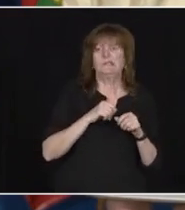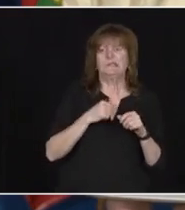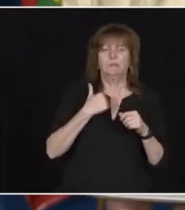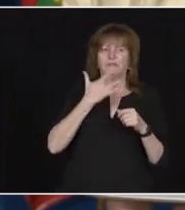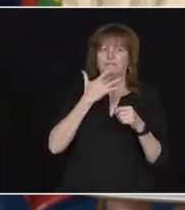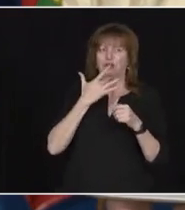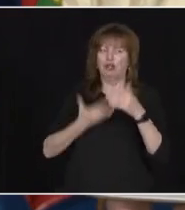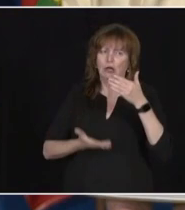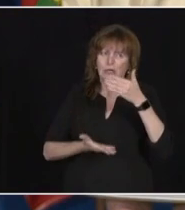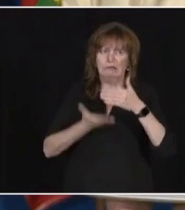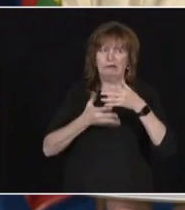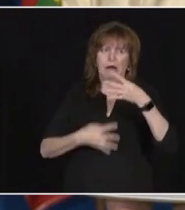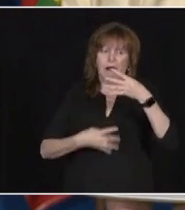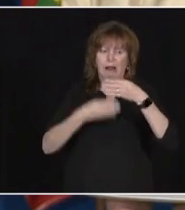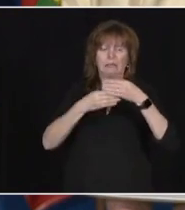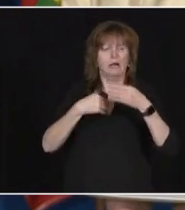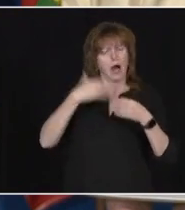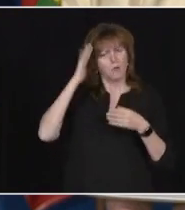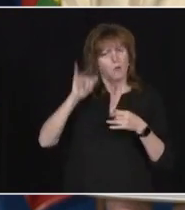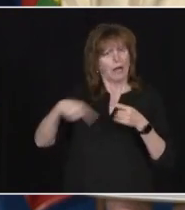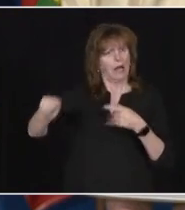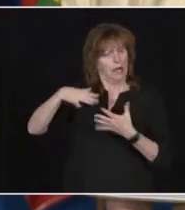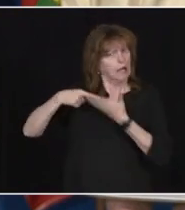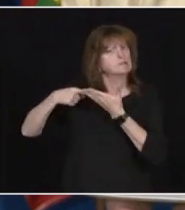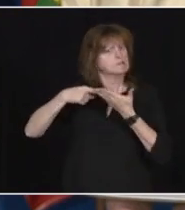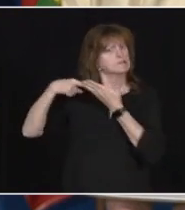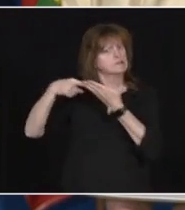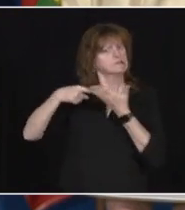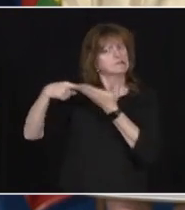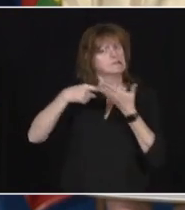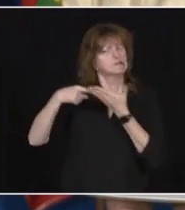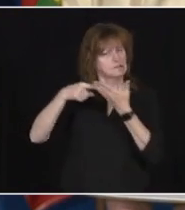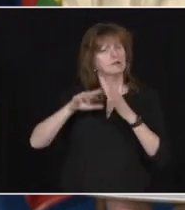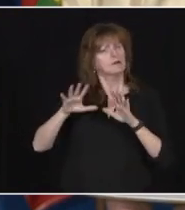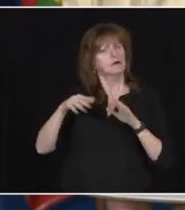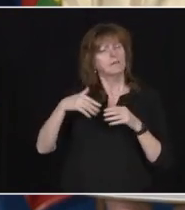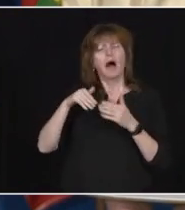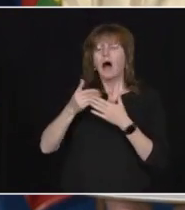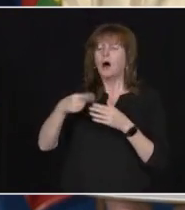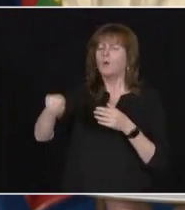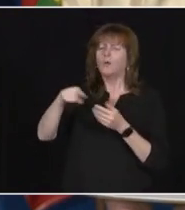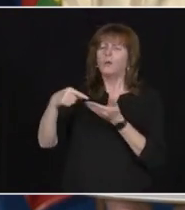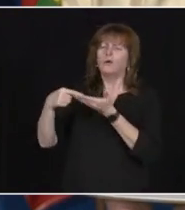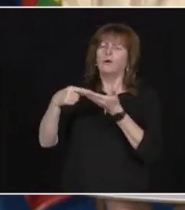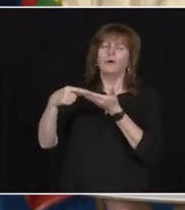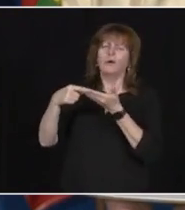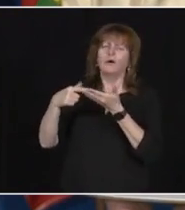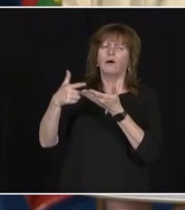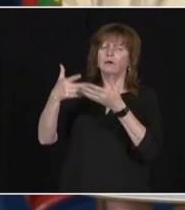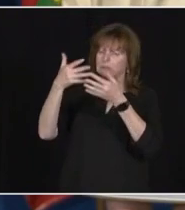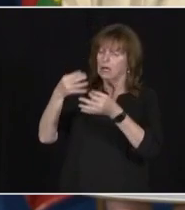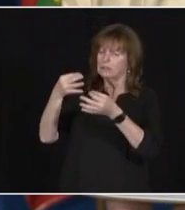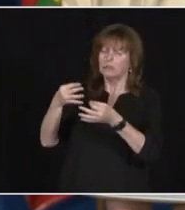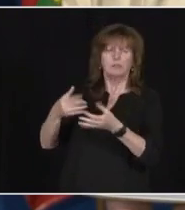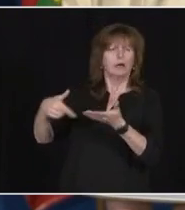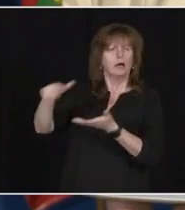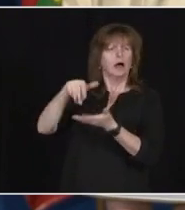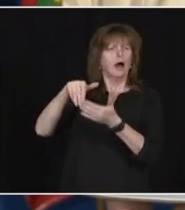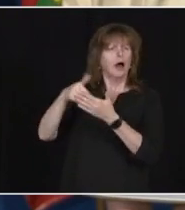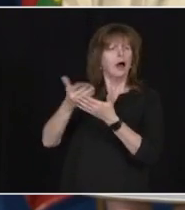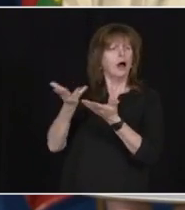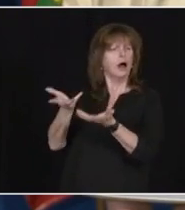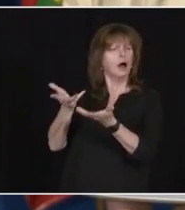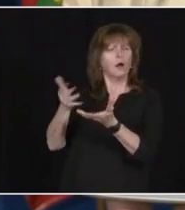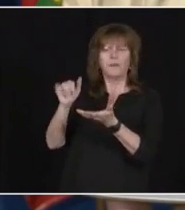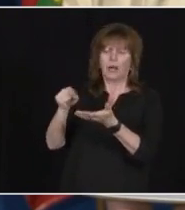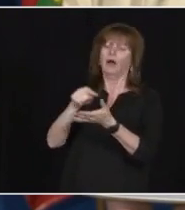discussion. So can you shed some light on some of the discussions you've had internally and what kind of debate that you've had on reopening the province? Well, we have